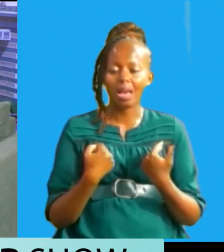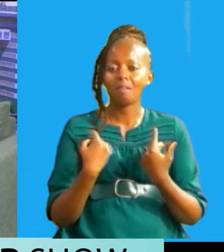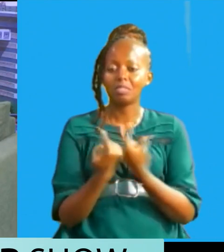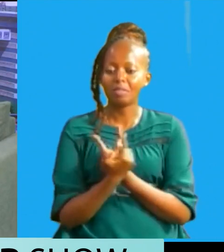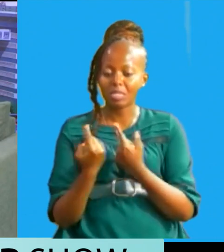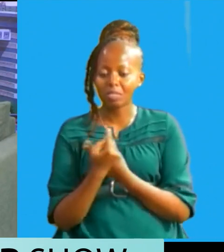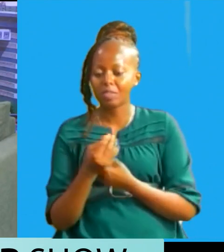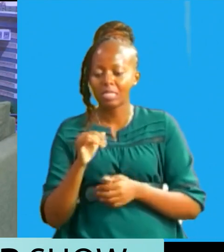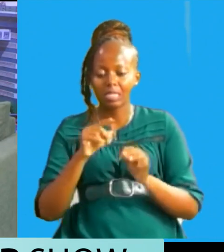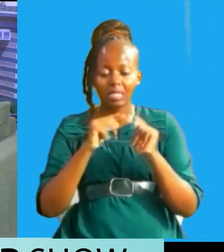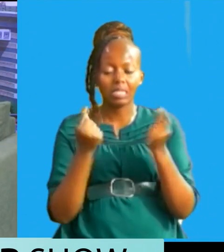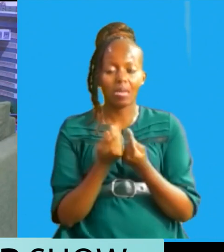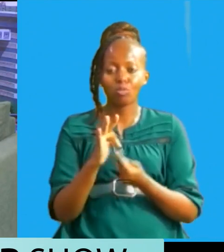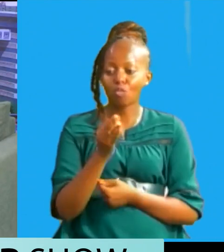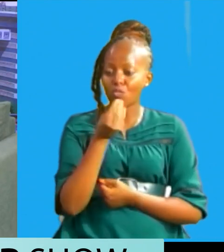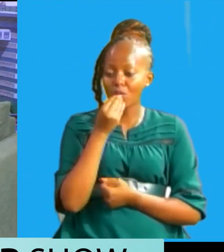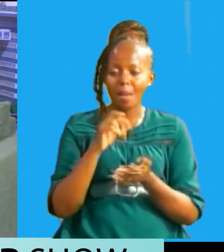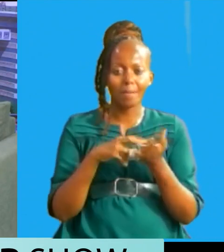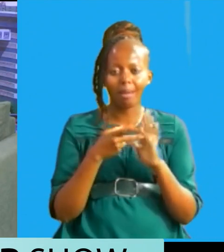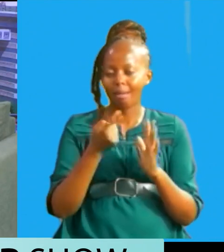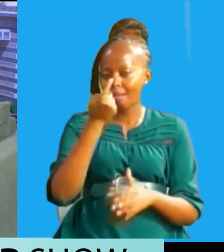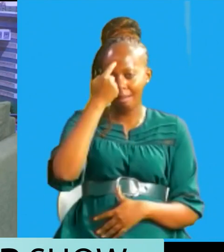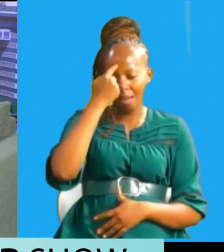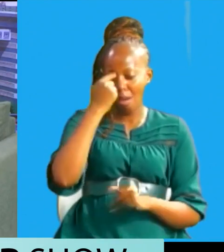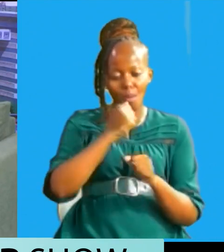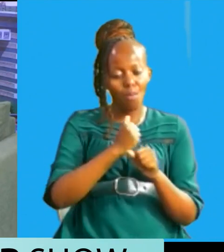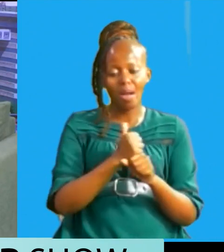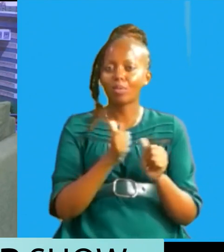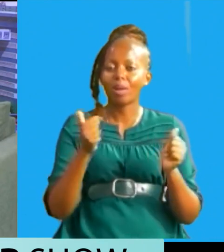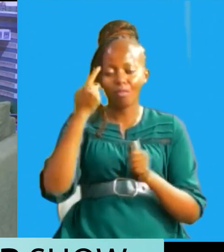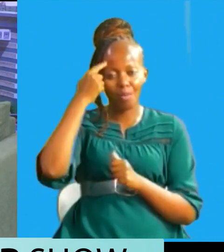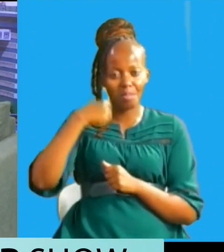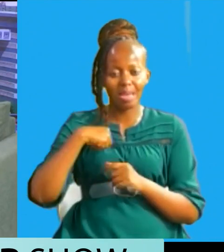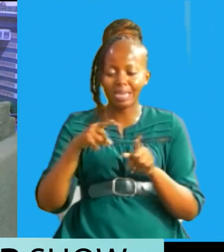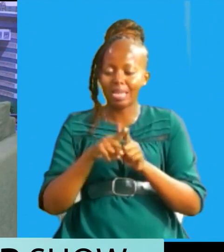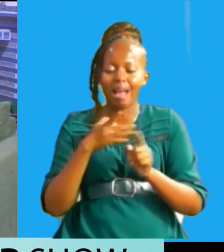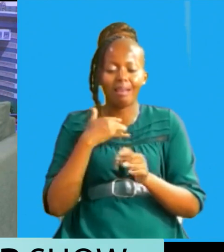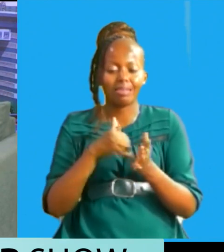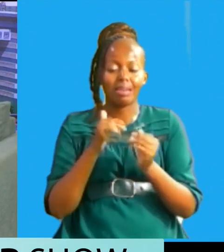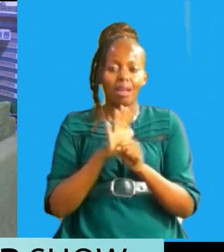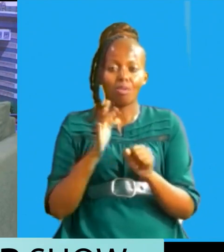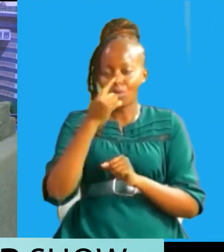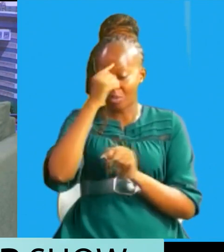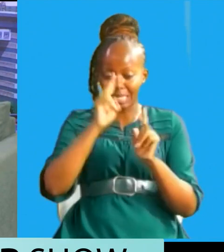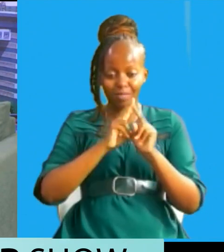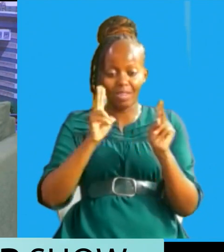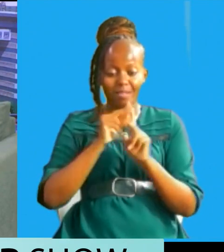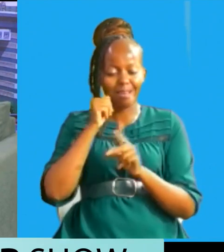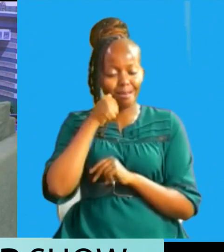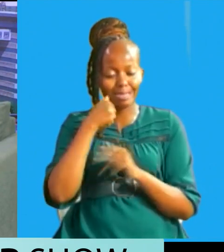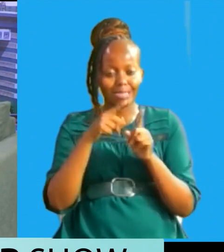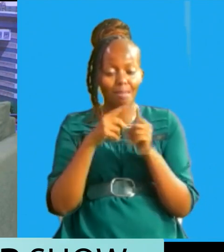cuisines. Yes, so I think Indian, I really love Indian because it's really very rich in